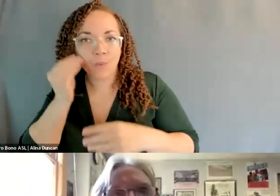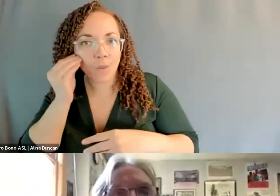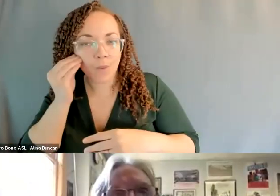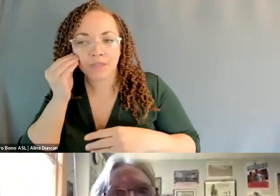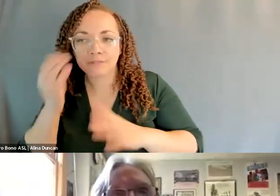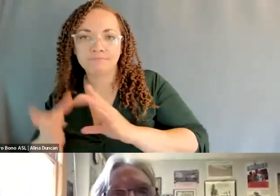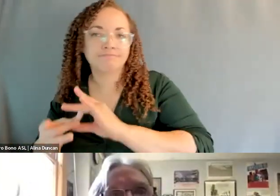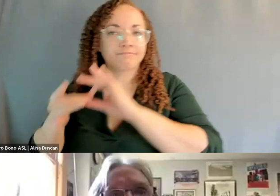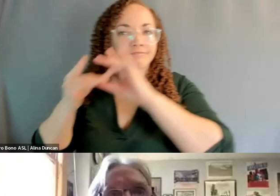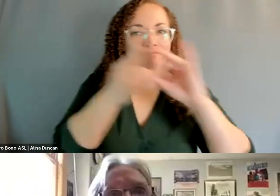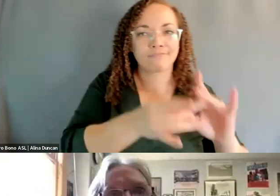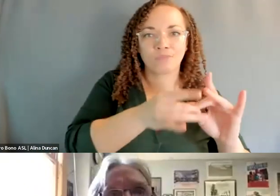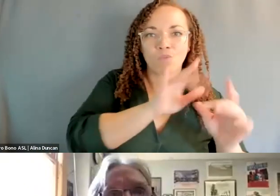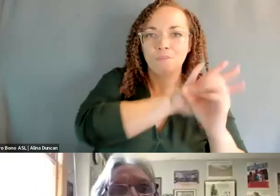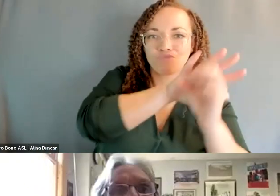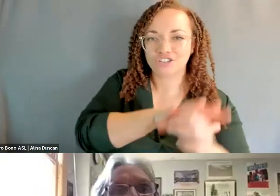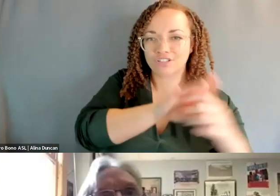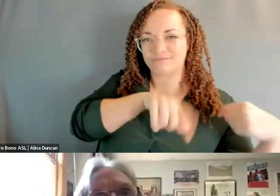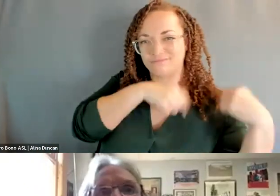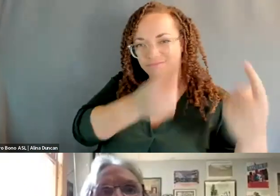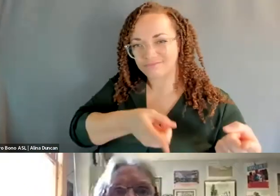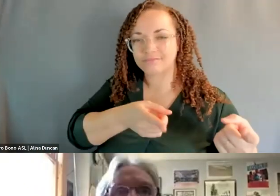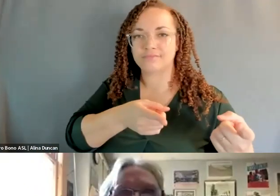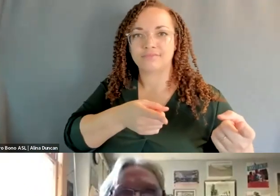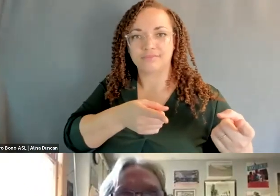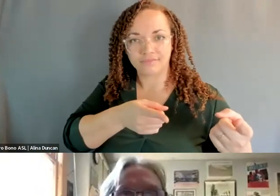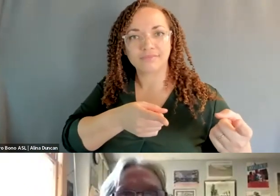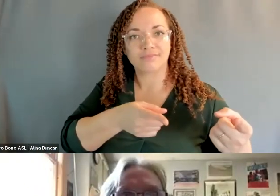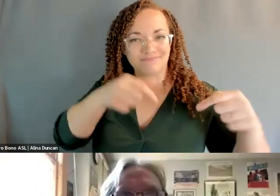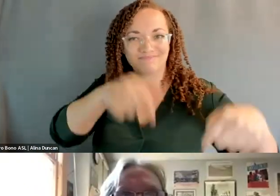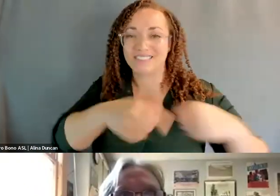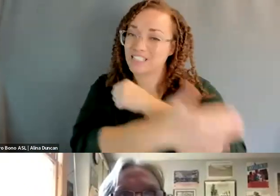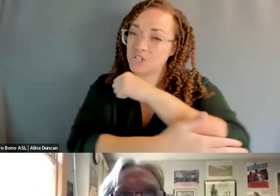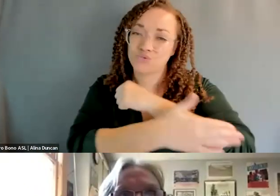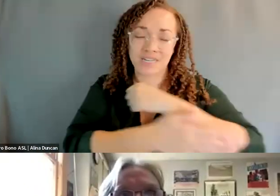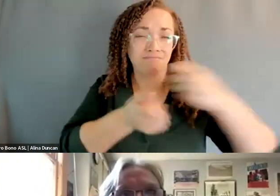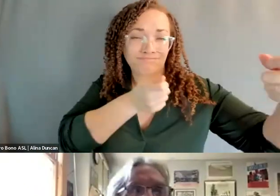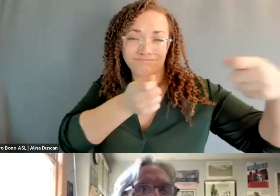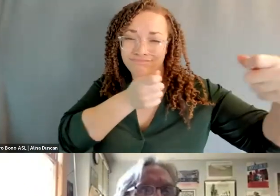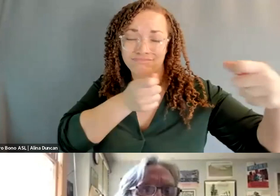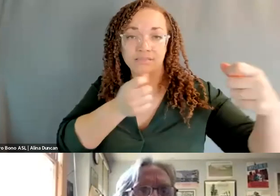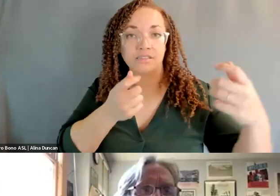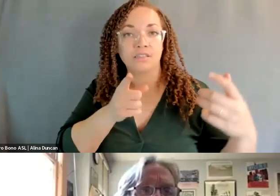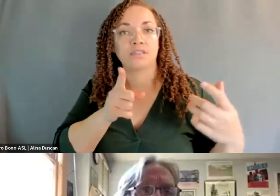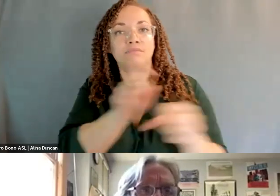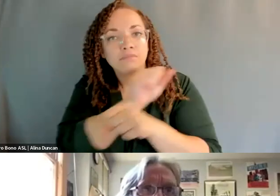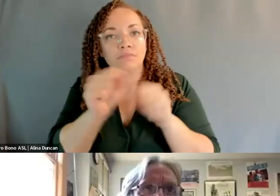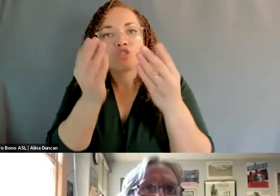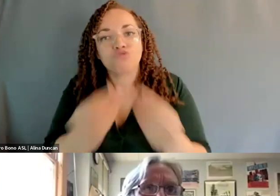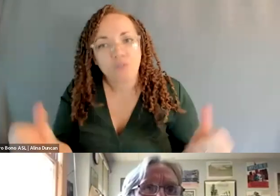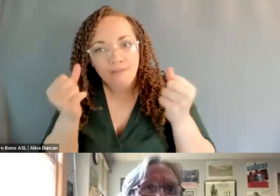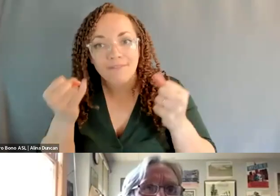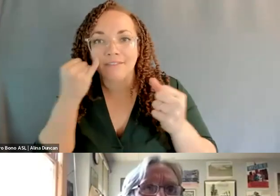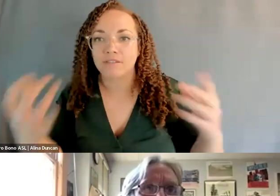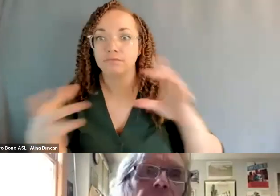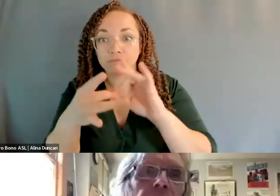oppression that this country is so goddamn good at, and getting the shit off the books once and for all. And I think if they can't make us